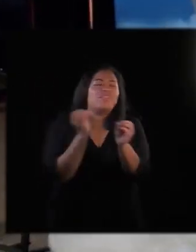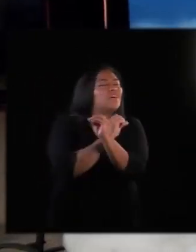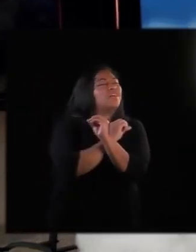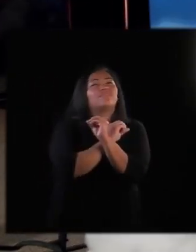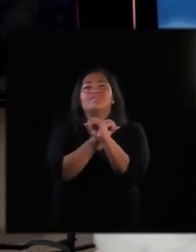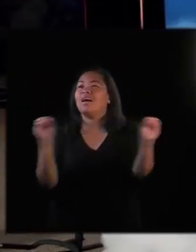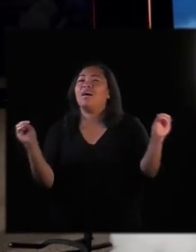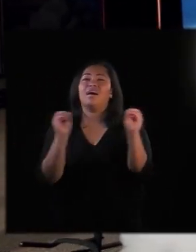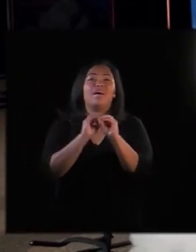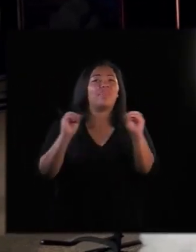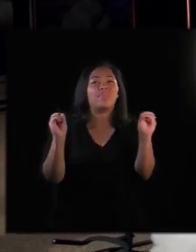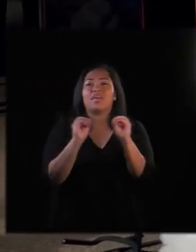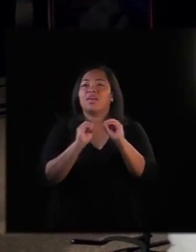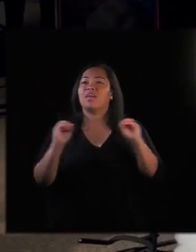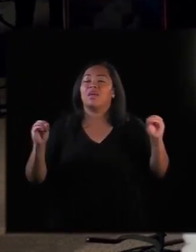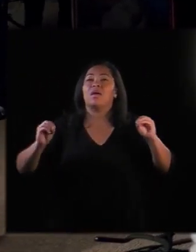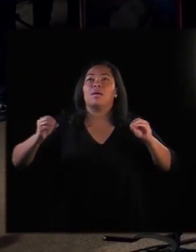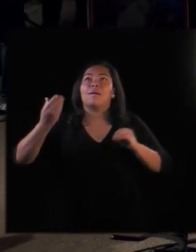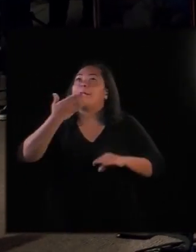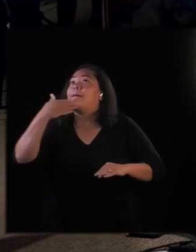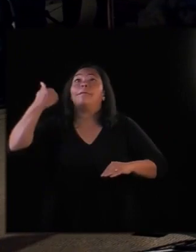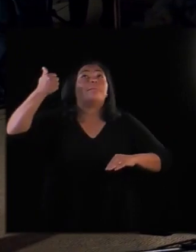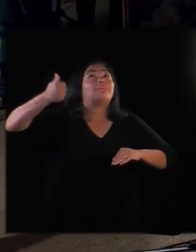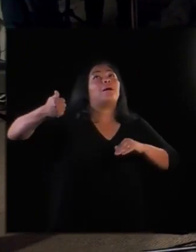oh, oh, oh, there's nothing